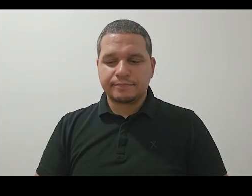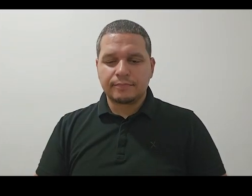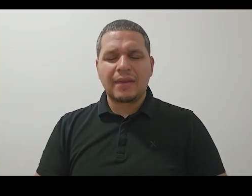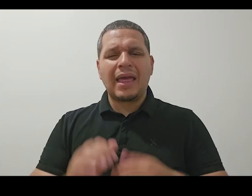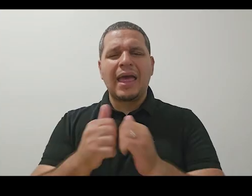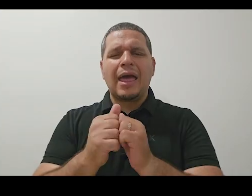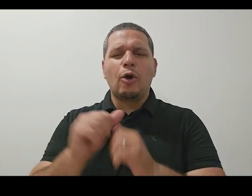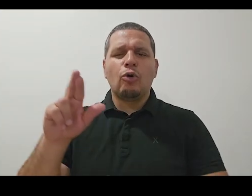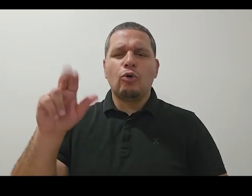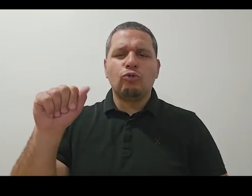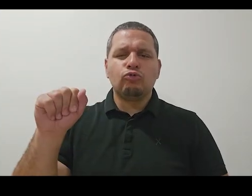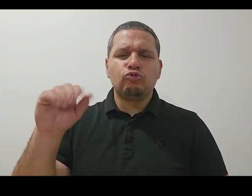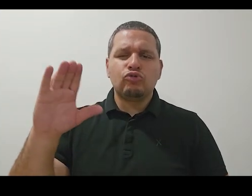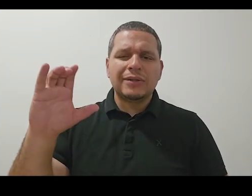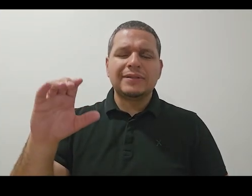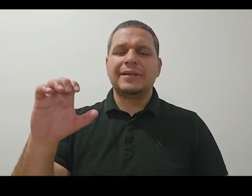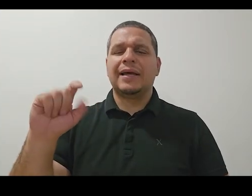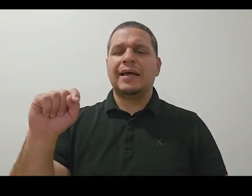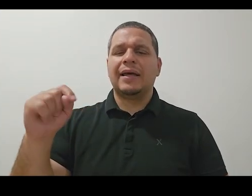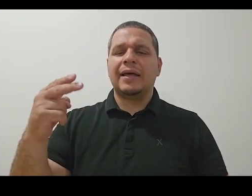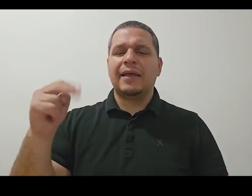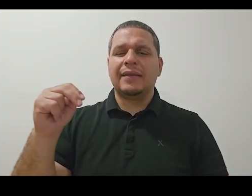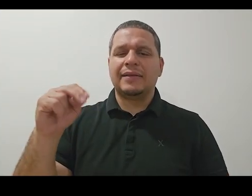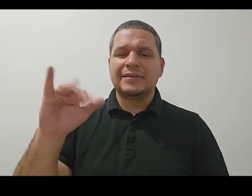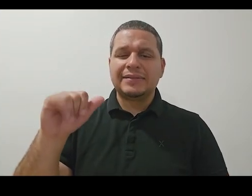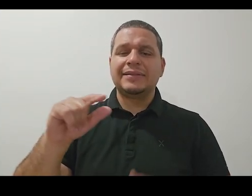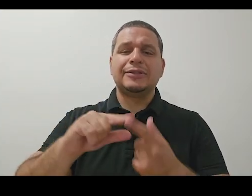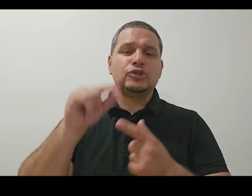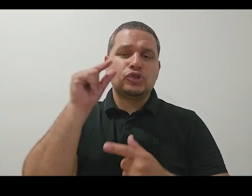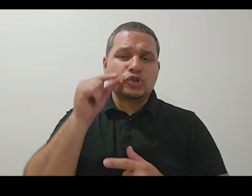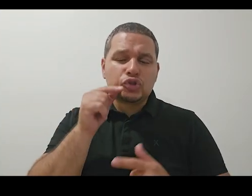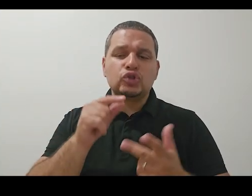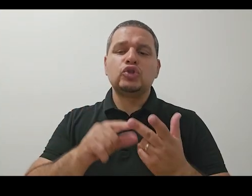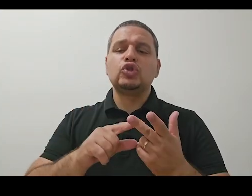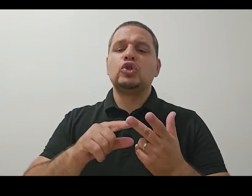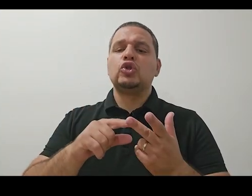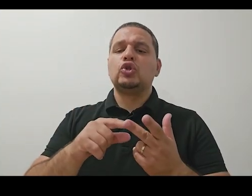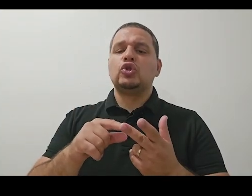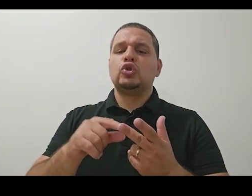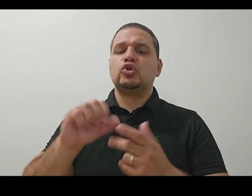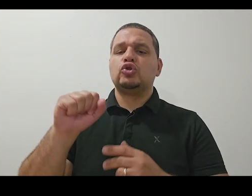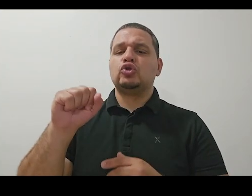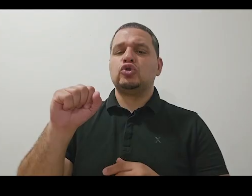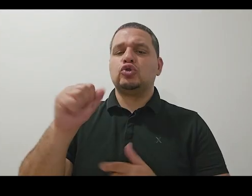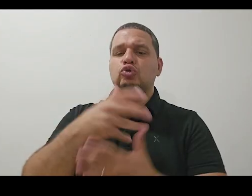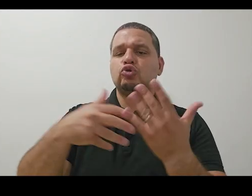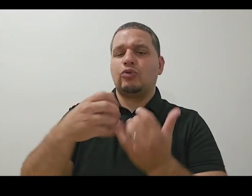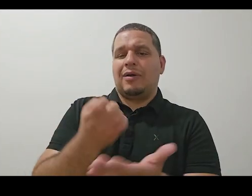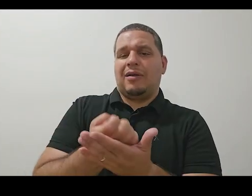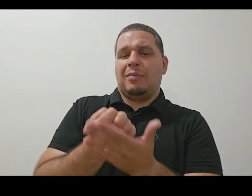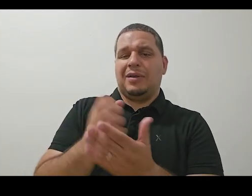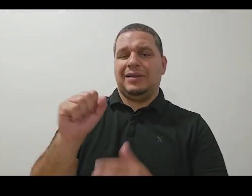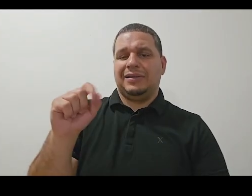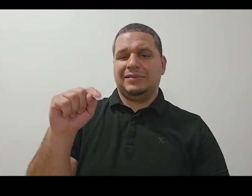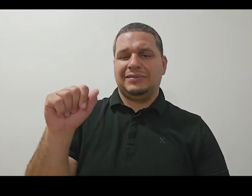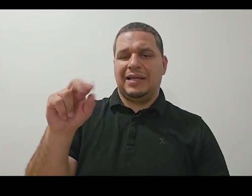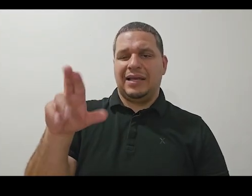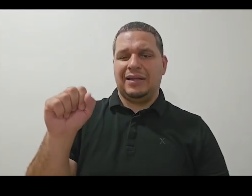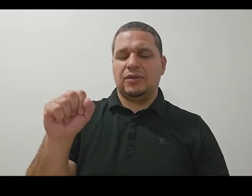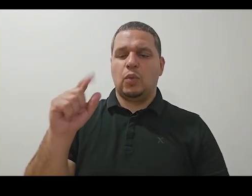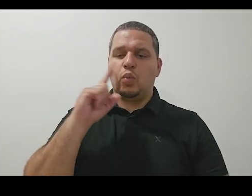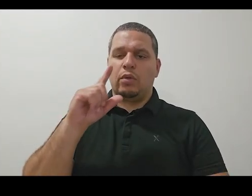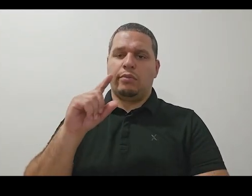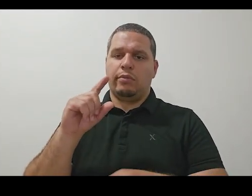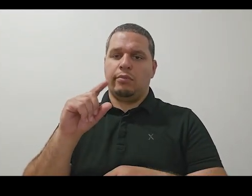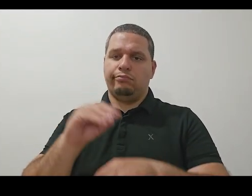do race, ethnicity, gender, or social economic status further complicate the intersections of mental